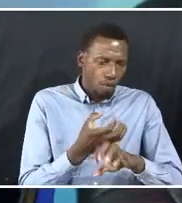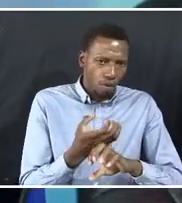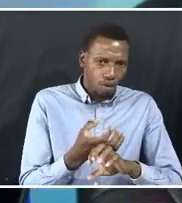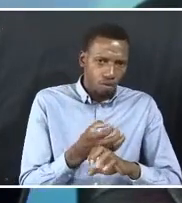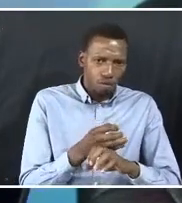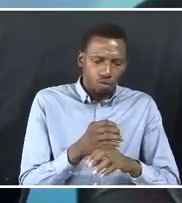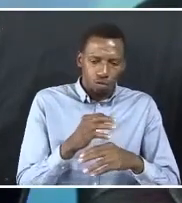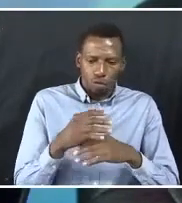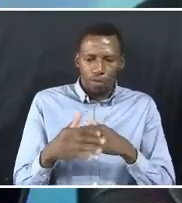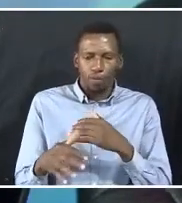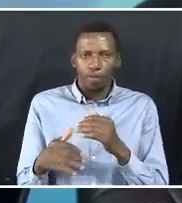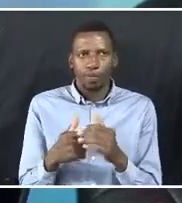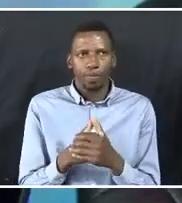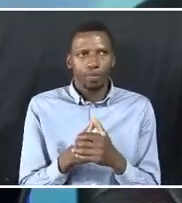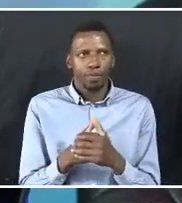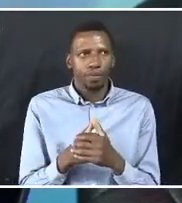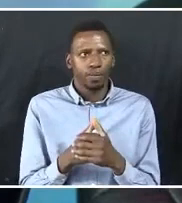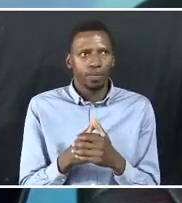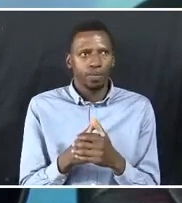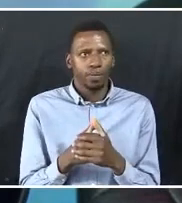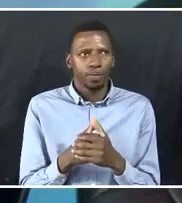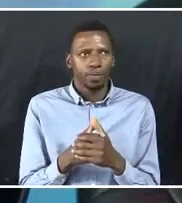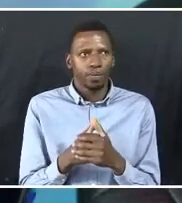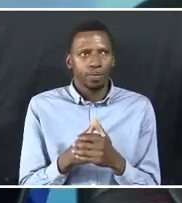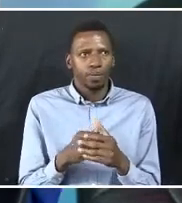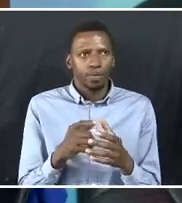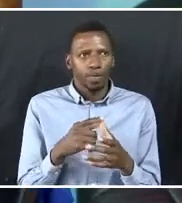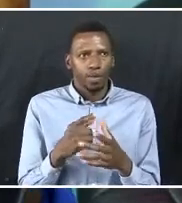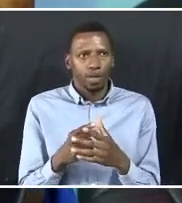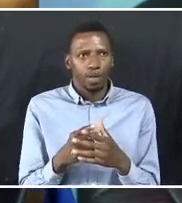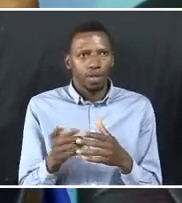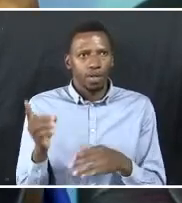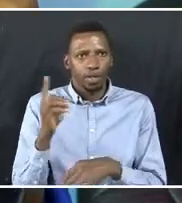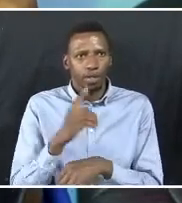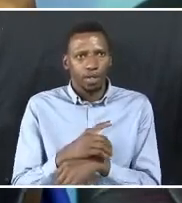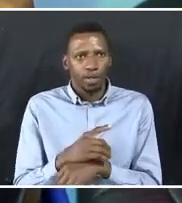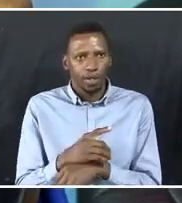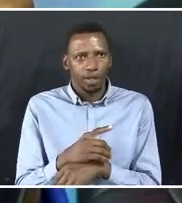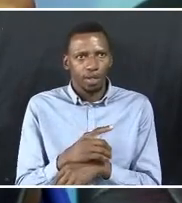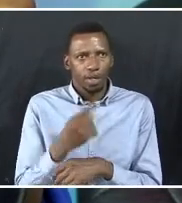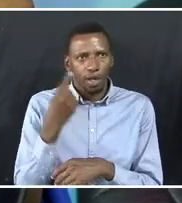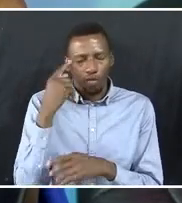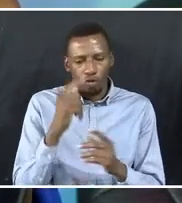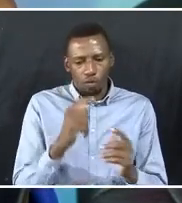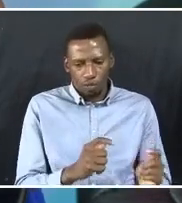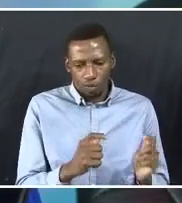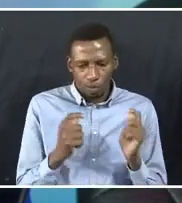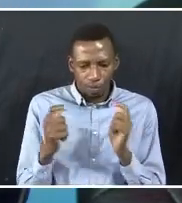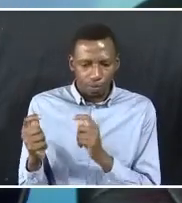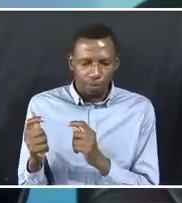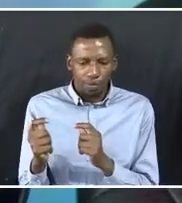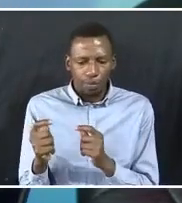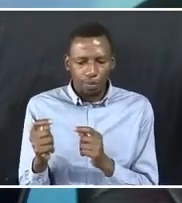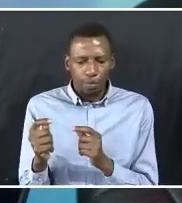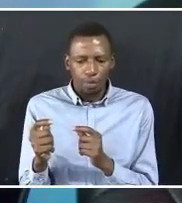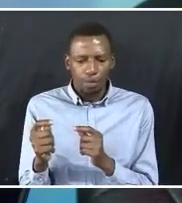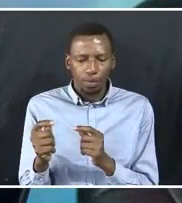flowing in the bloodstream, and on the day of transplant,